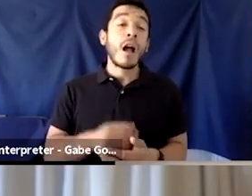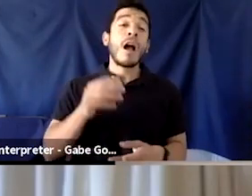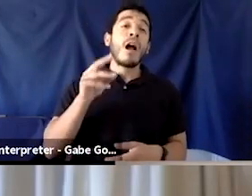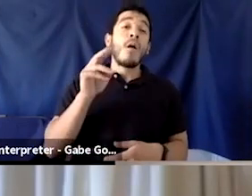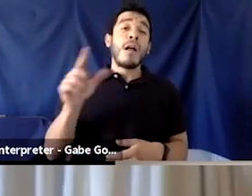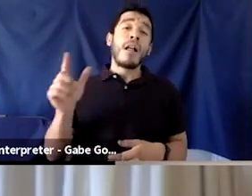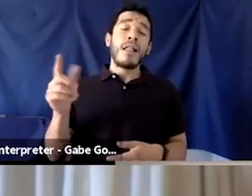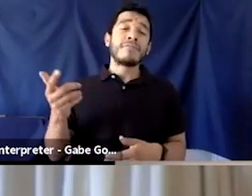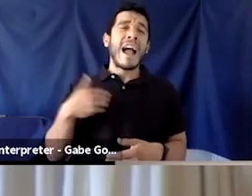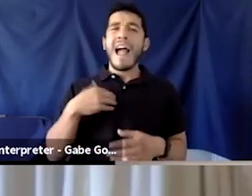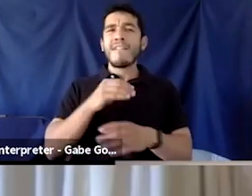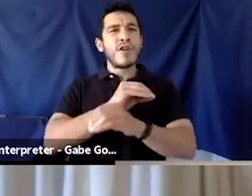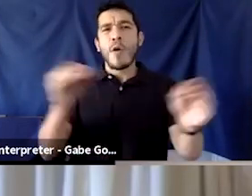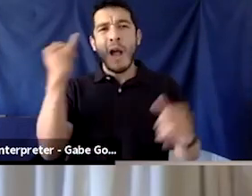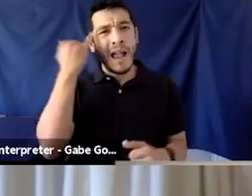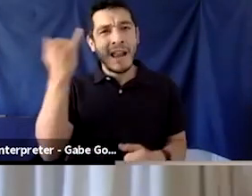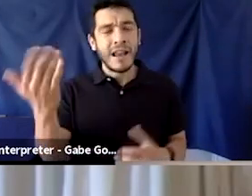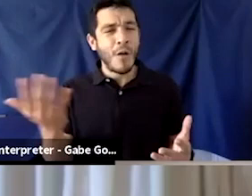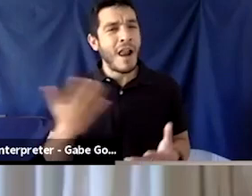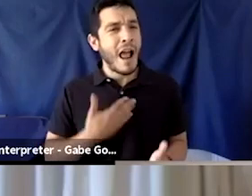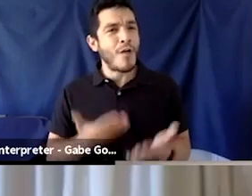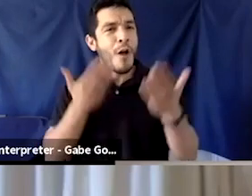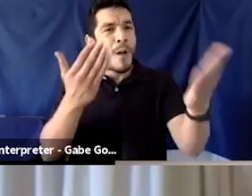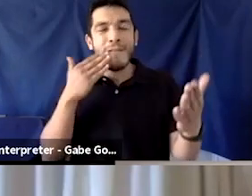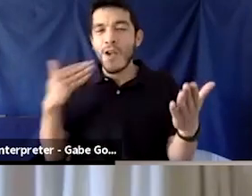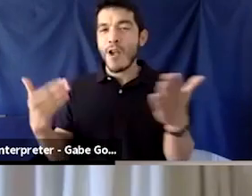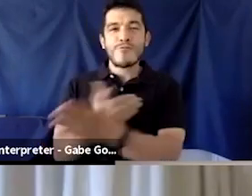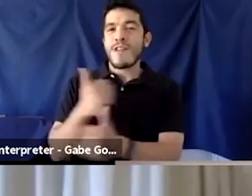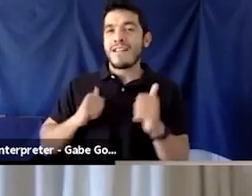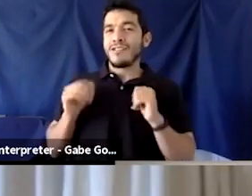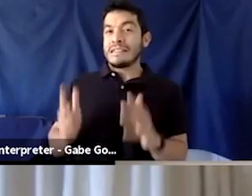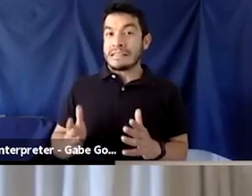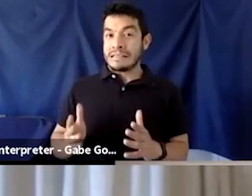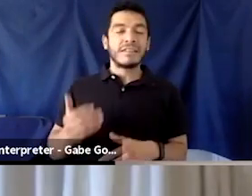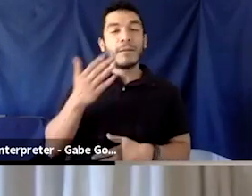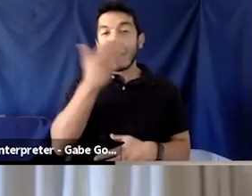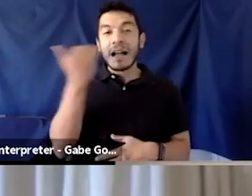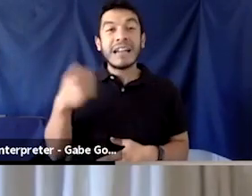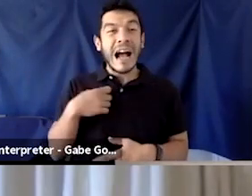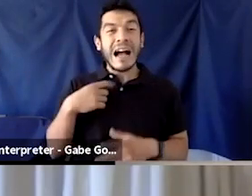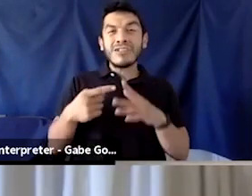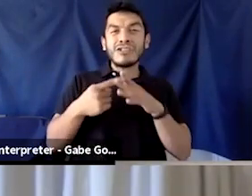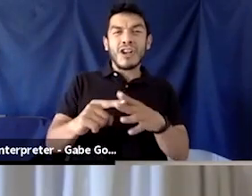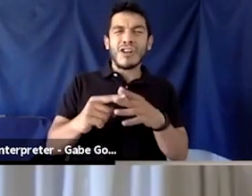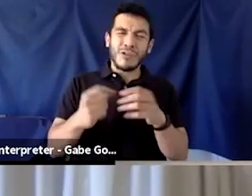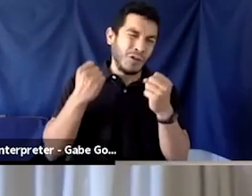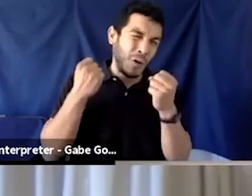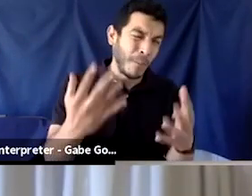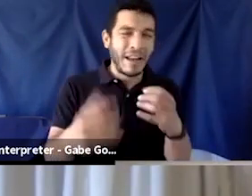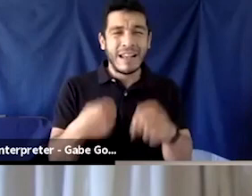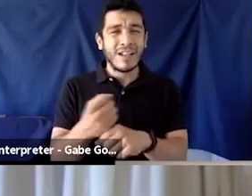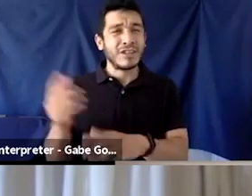I have no idea what I would recommend to up and coming actors because I just started so many years